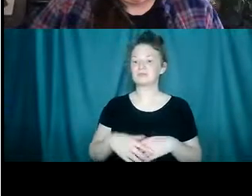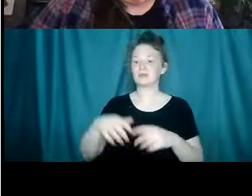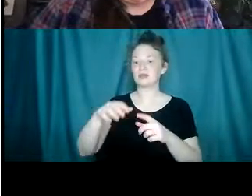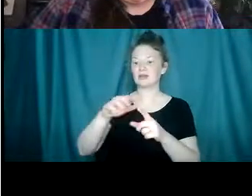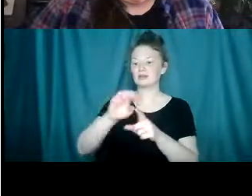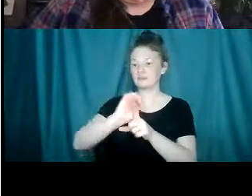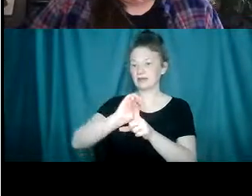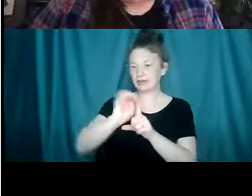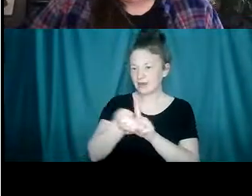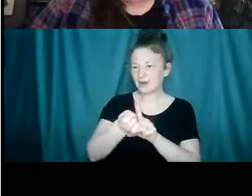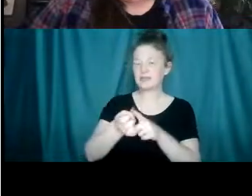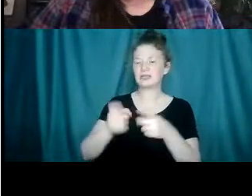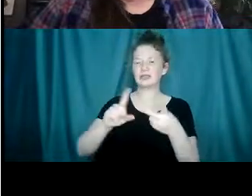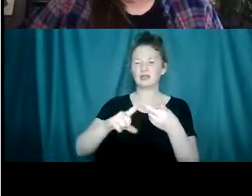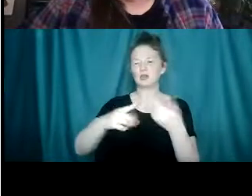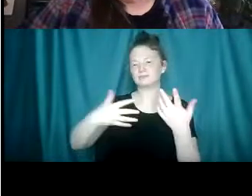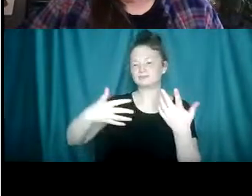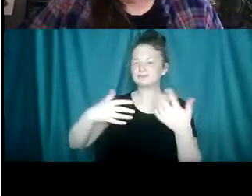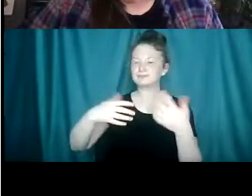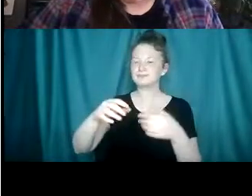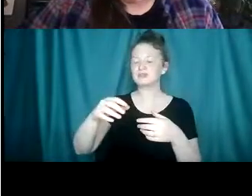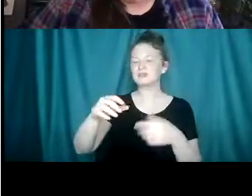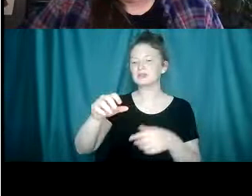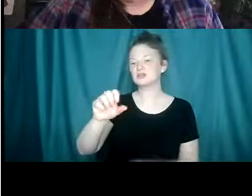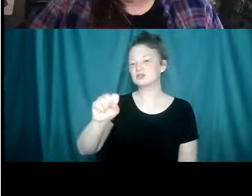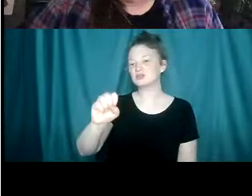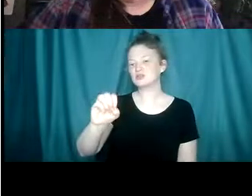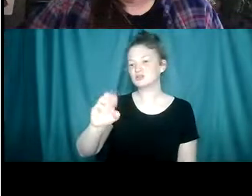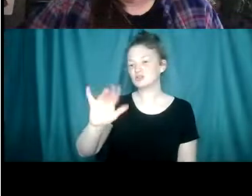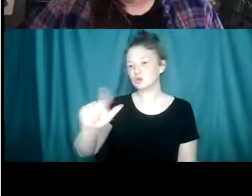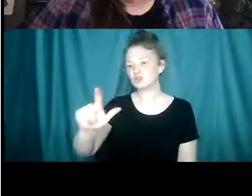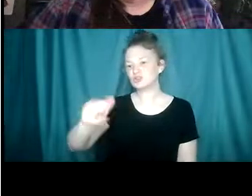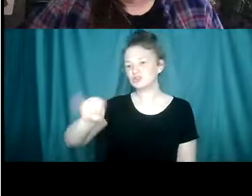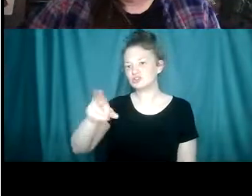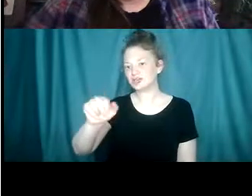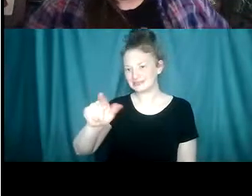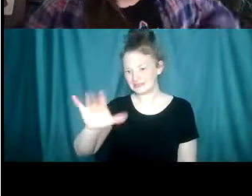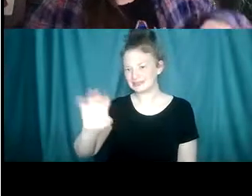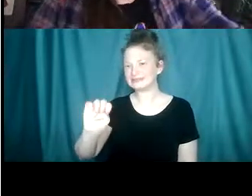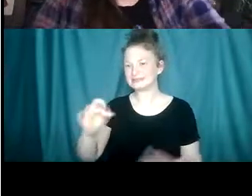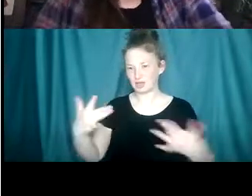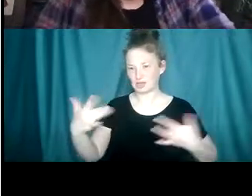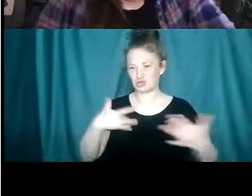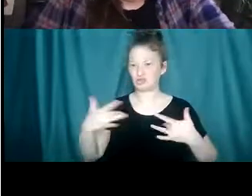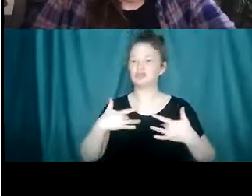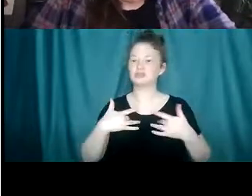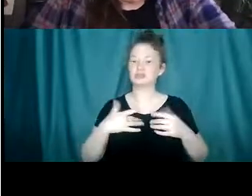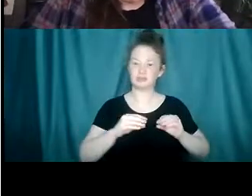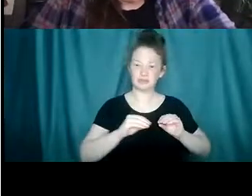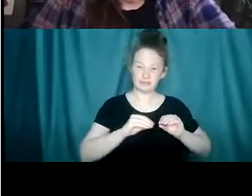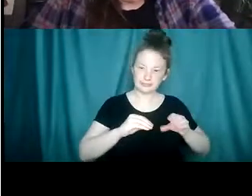social justice, because a lot of oil fields and like injecting sites are actually in